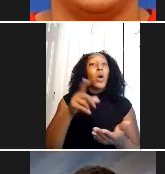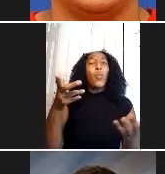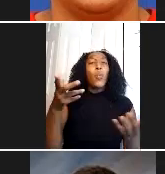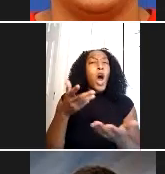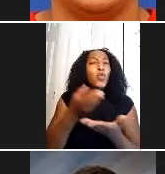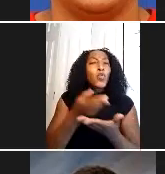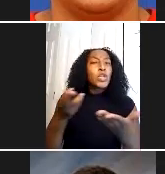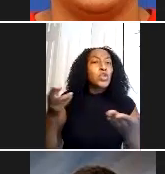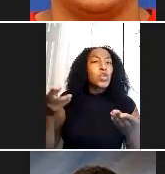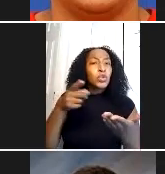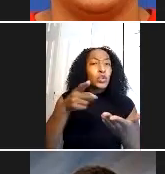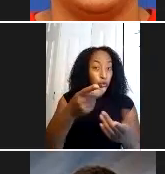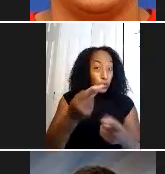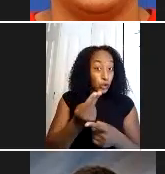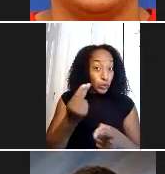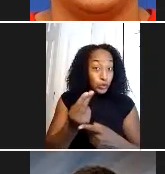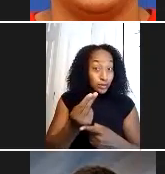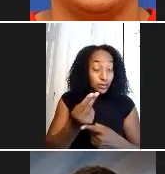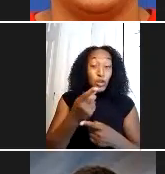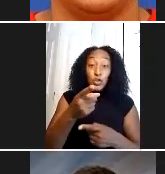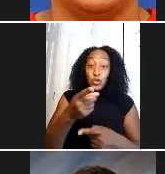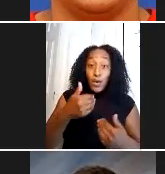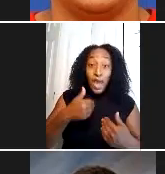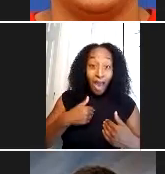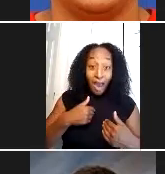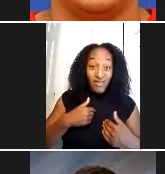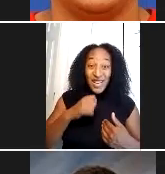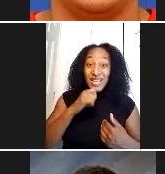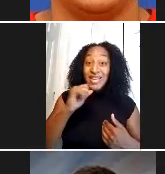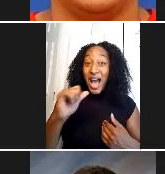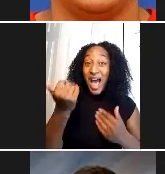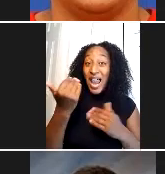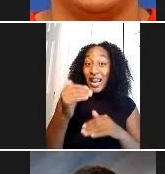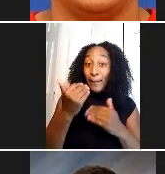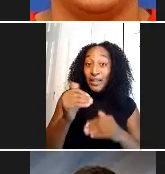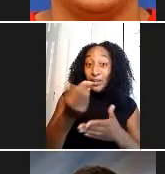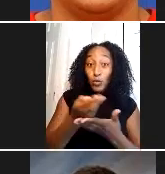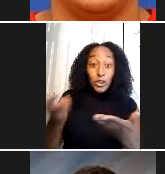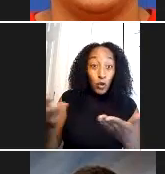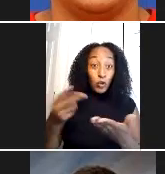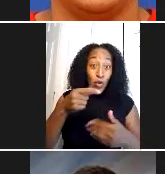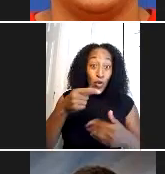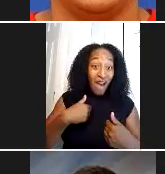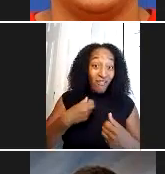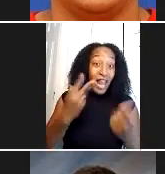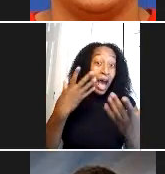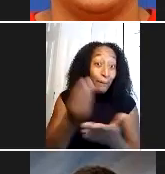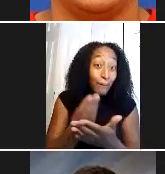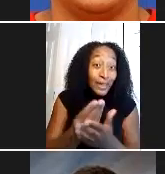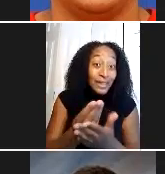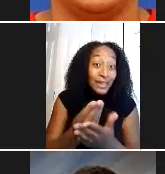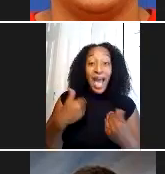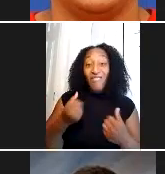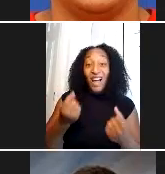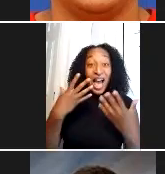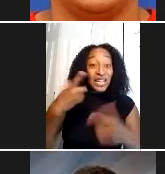if you got unlimited resources, unlimited money and time and all of those things,